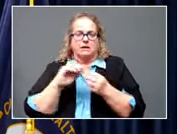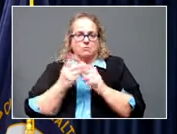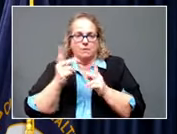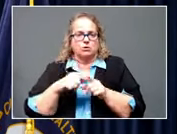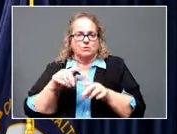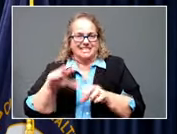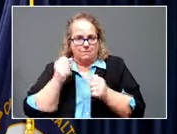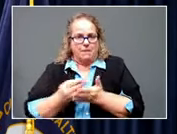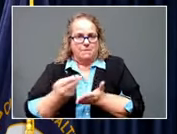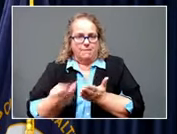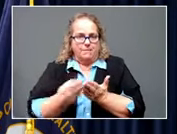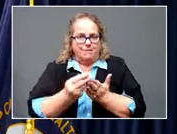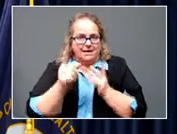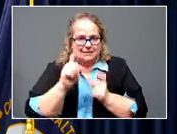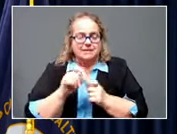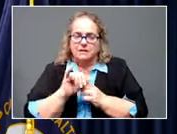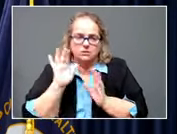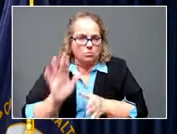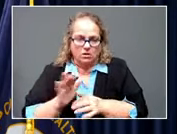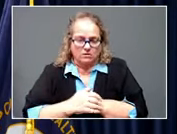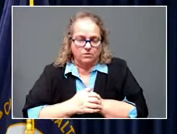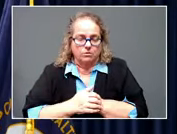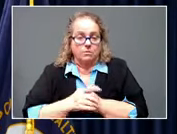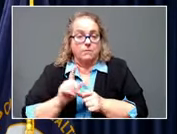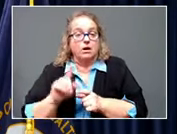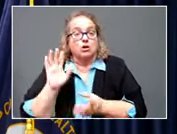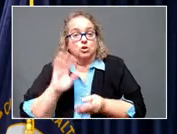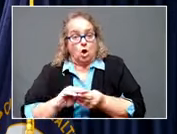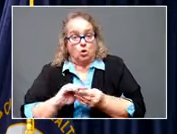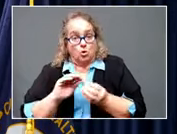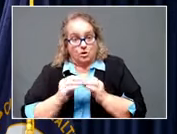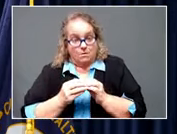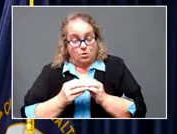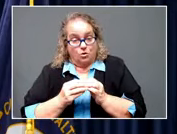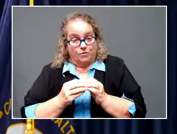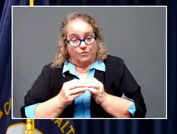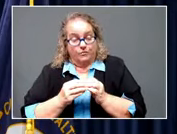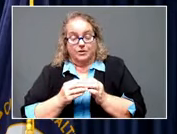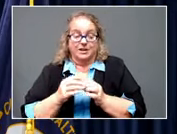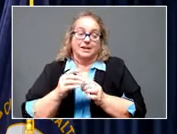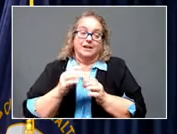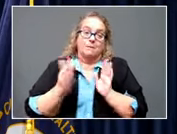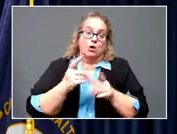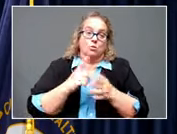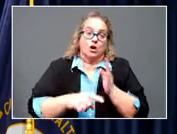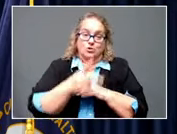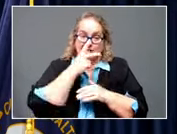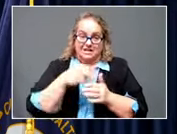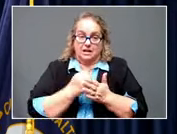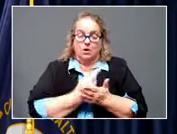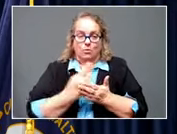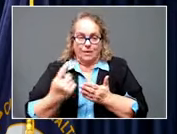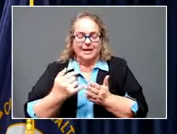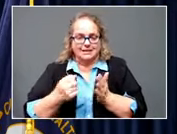thing. But just the total amount versus what you normally see in a week is leading to